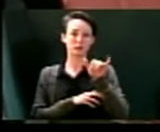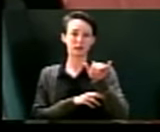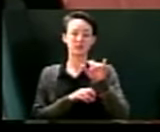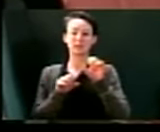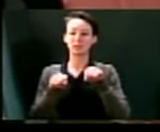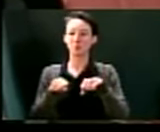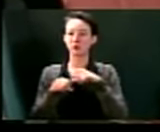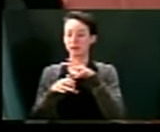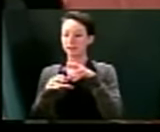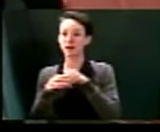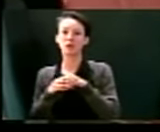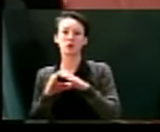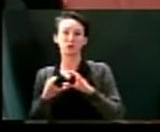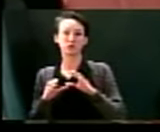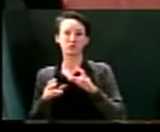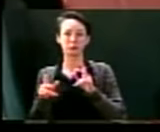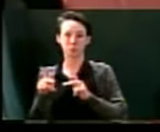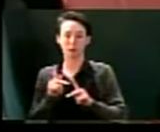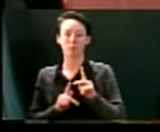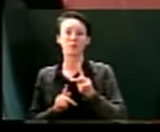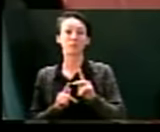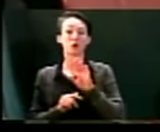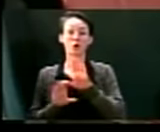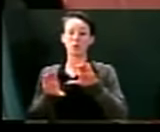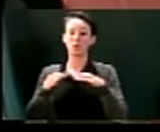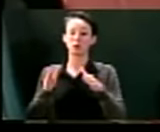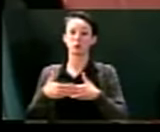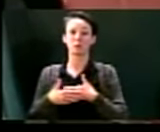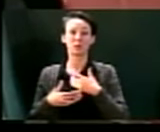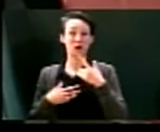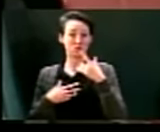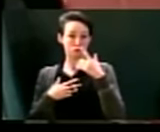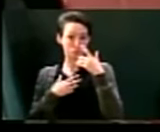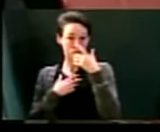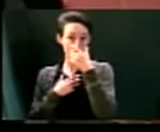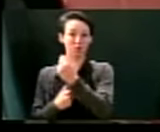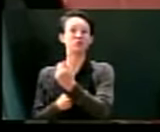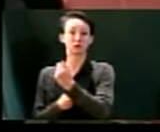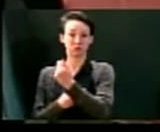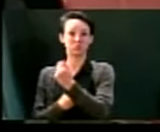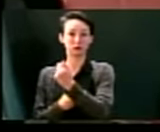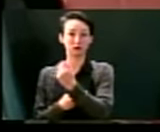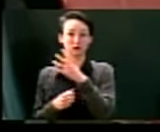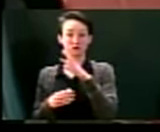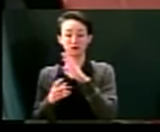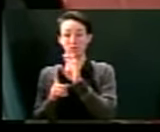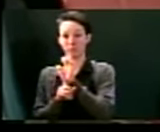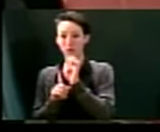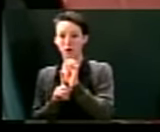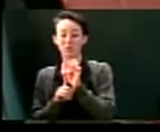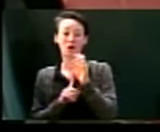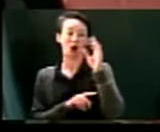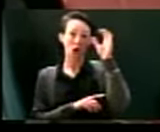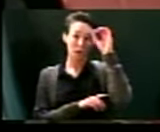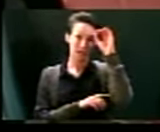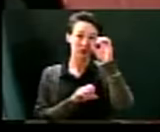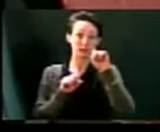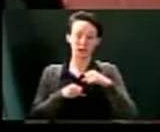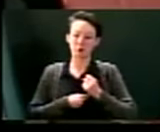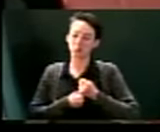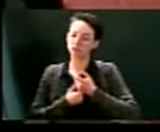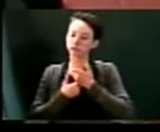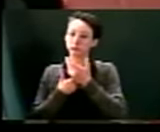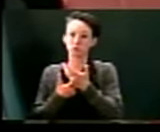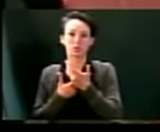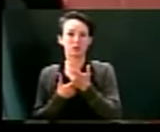citizens. Her classroom is a trusted environment which encourages fairness for opinions to be freely expressed in her